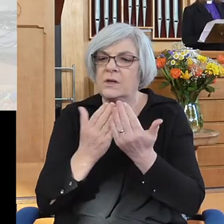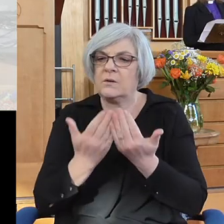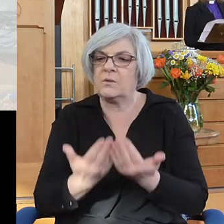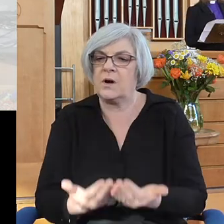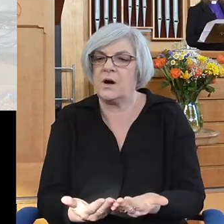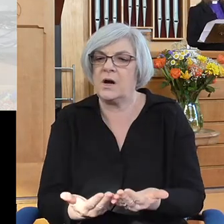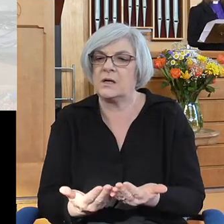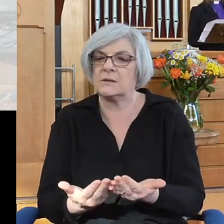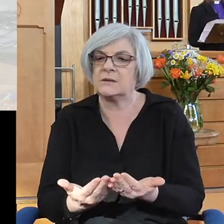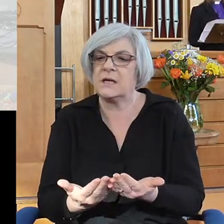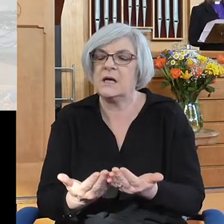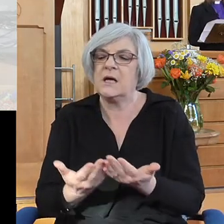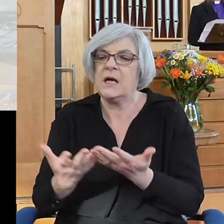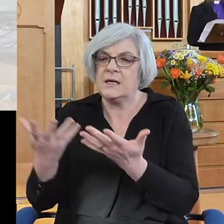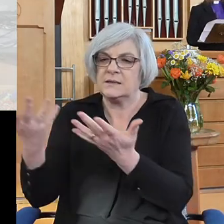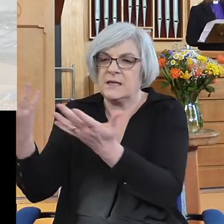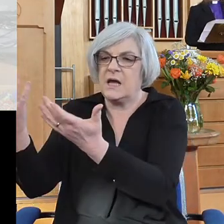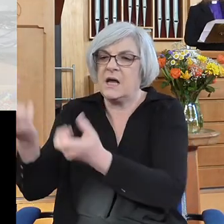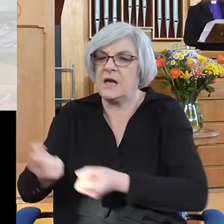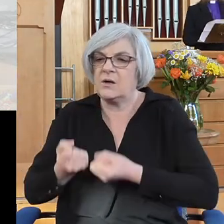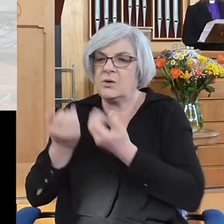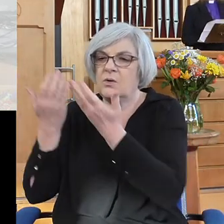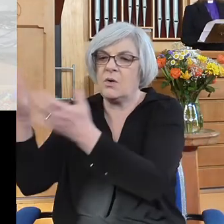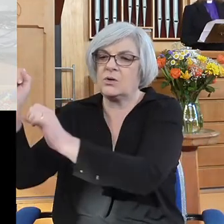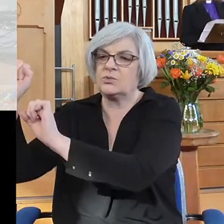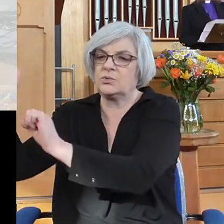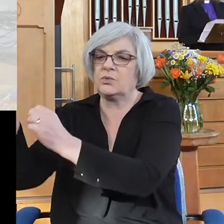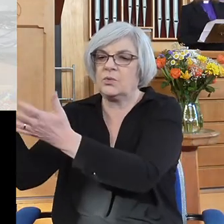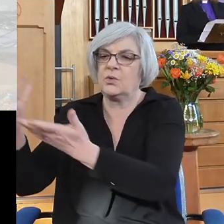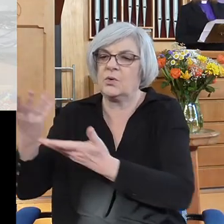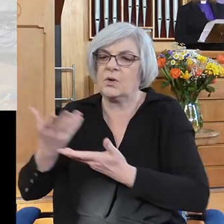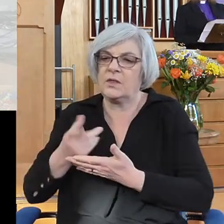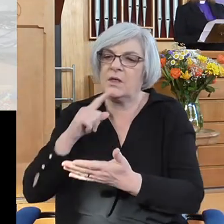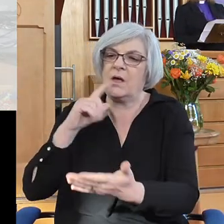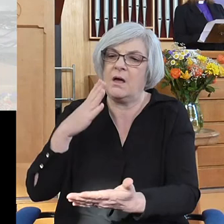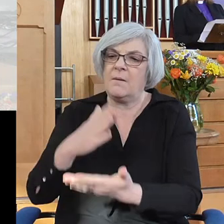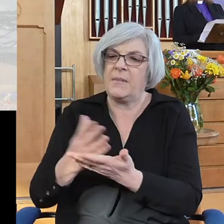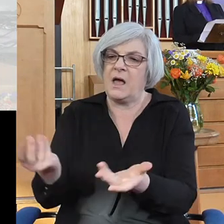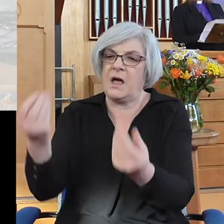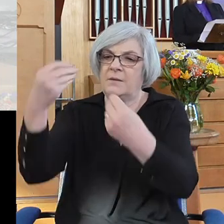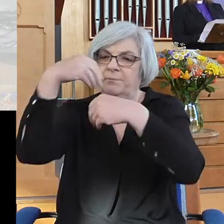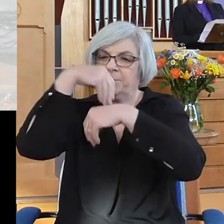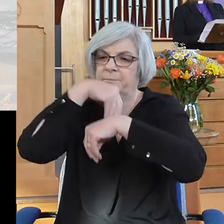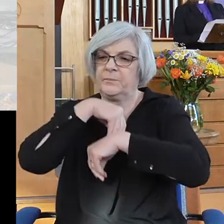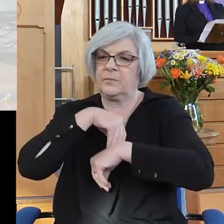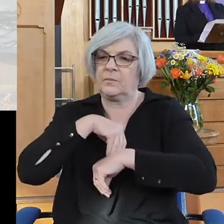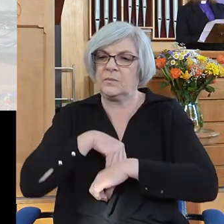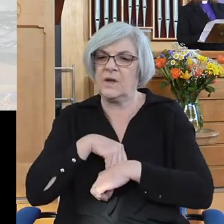Thank you.